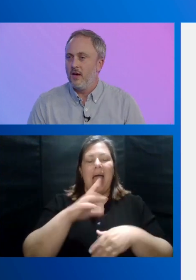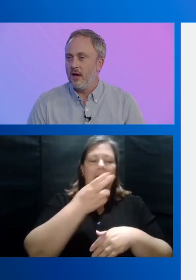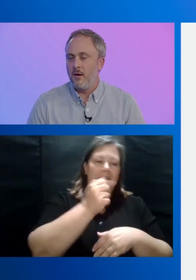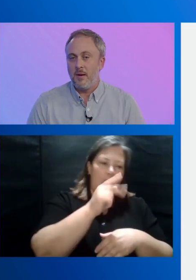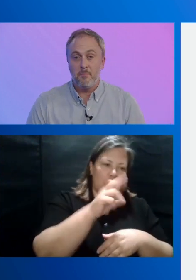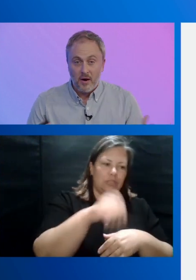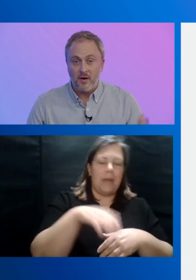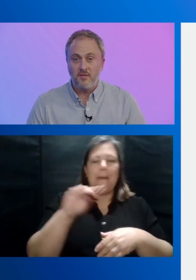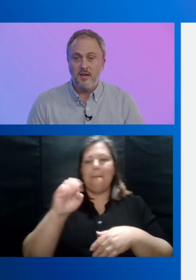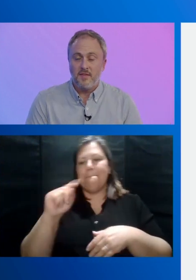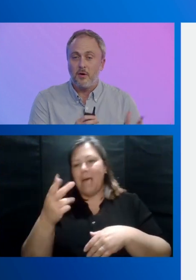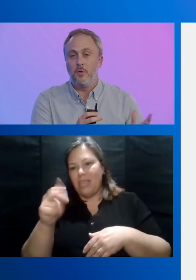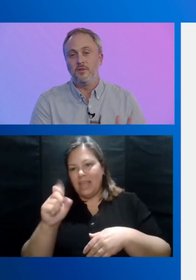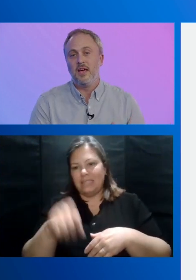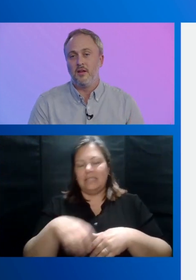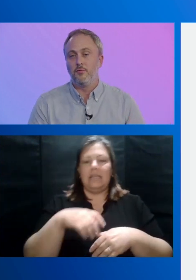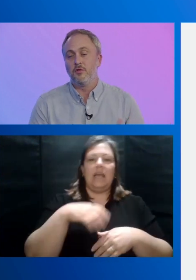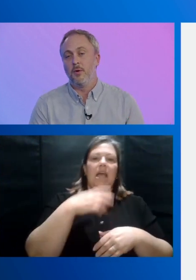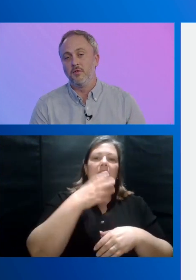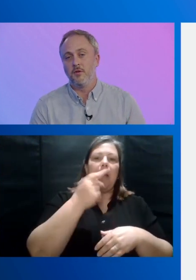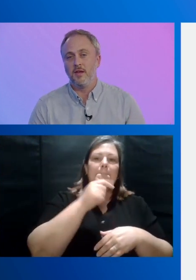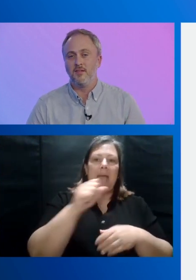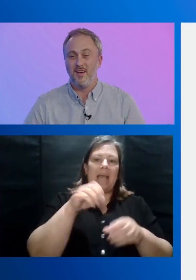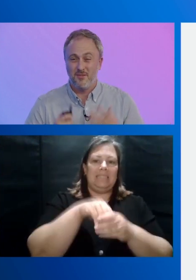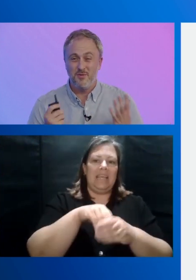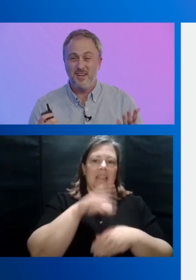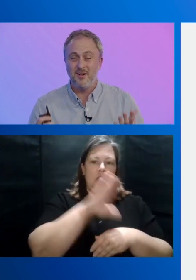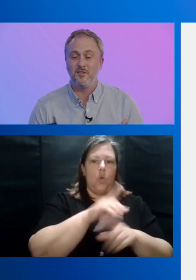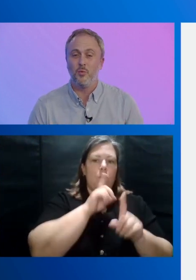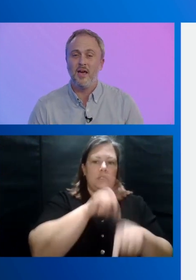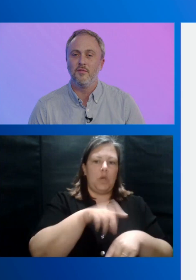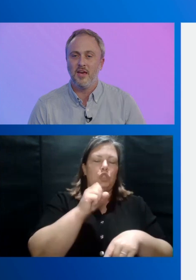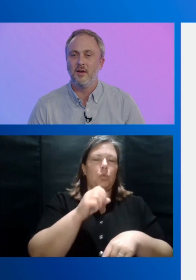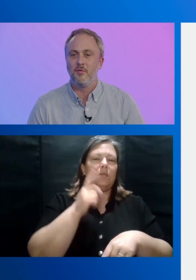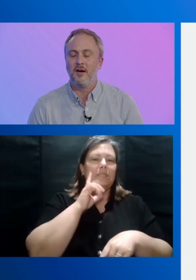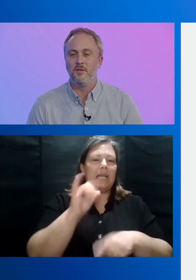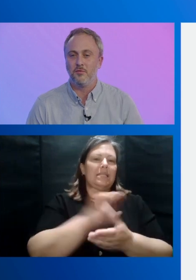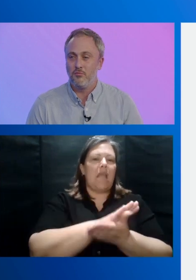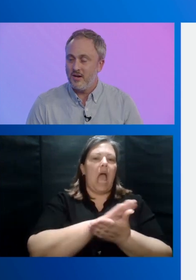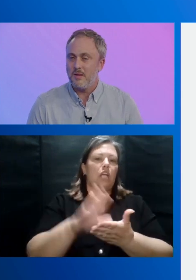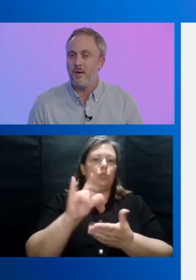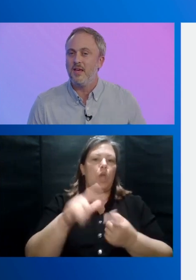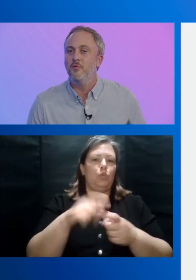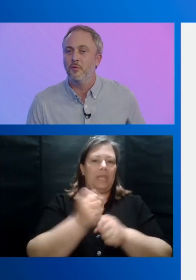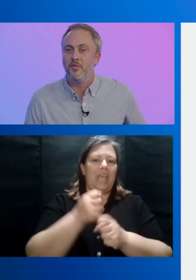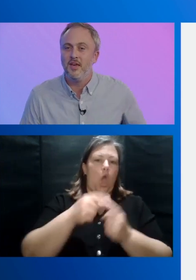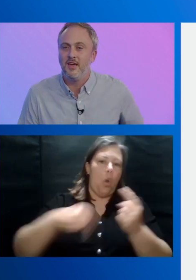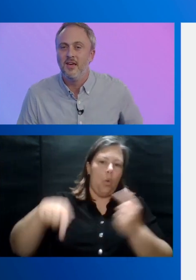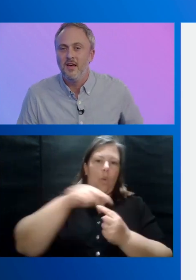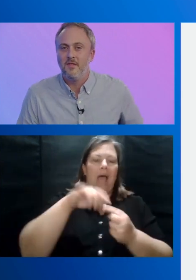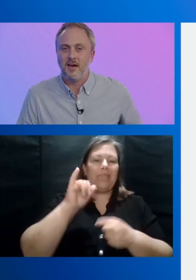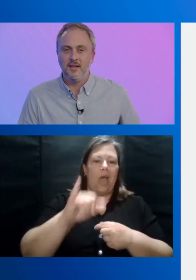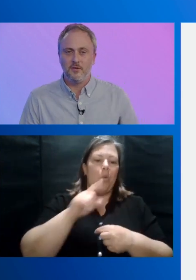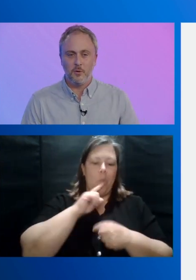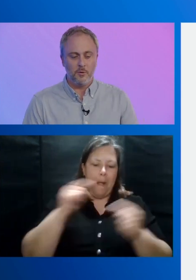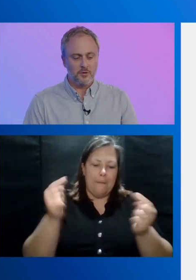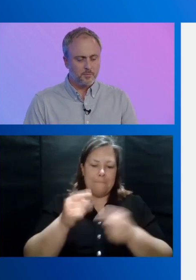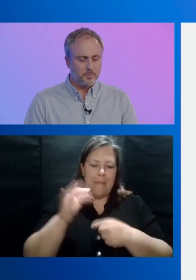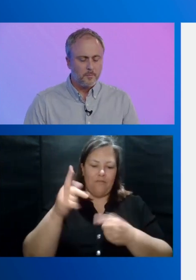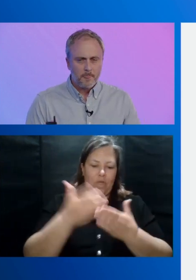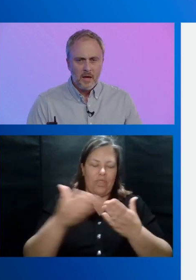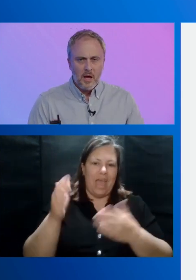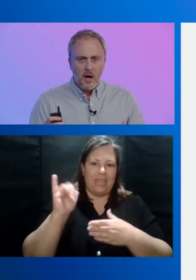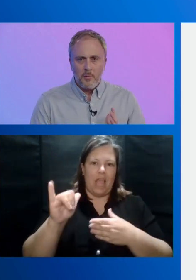methods and paths in that cause header response. So that's like a really nice way of getting around this really painful thing that is